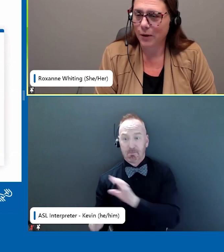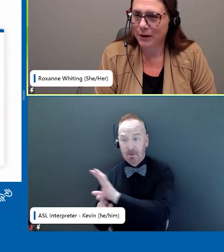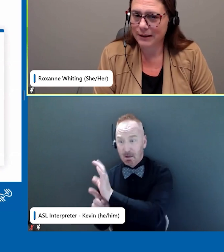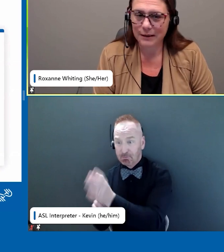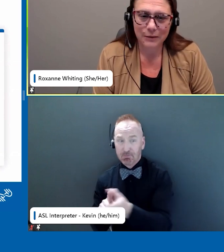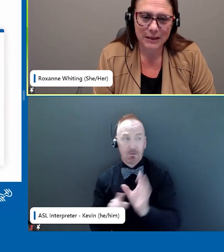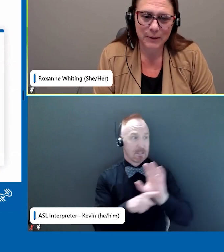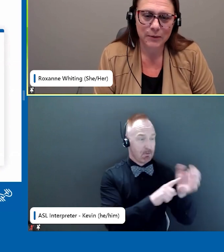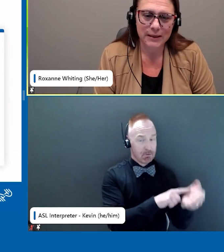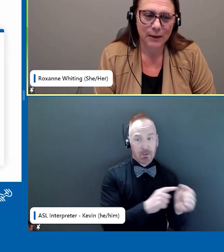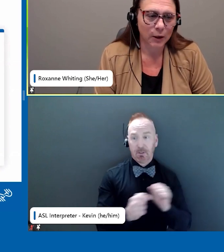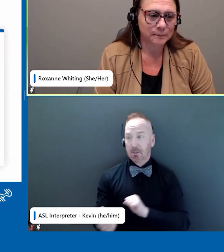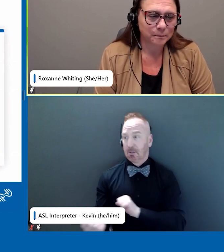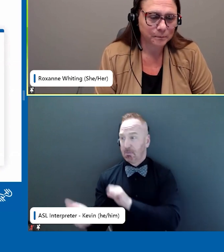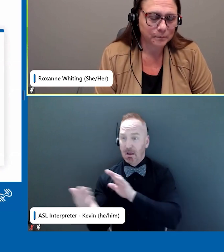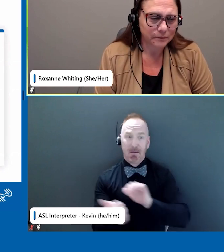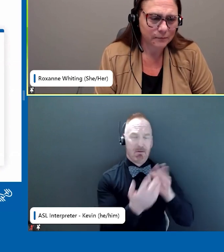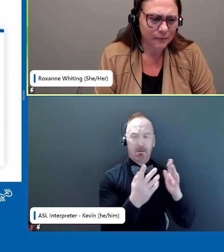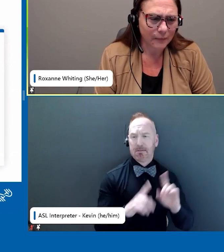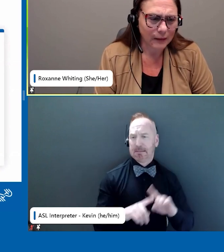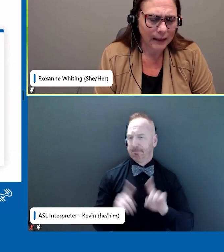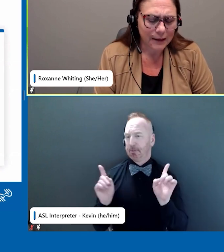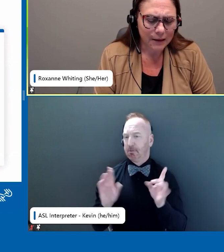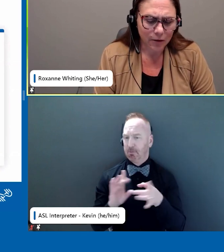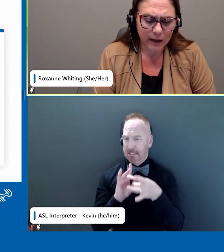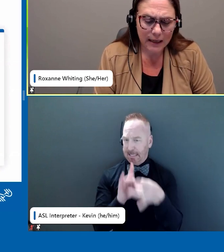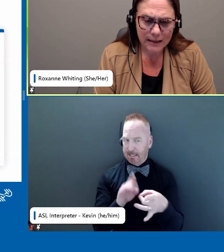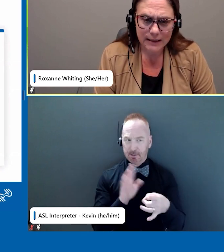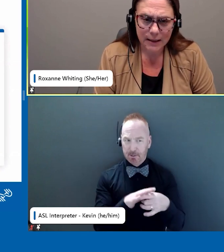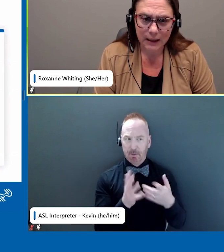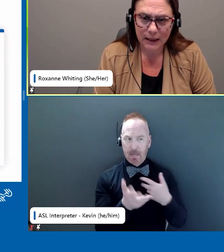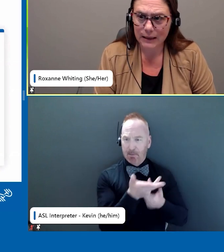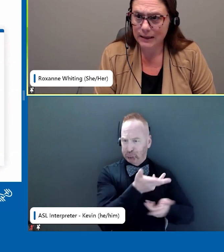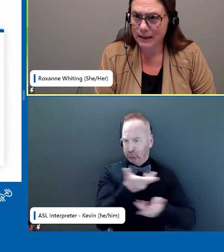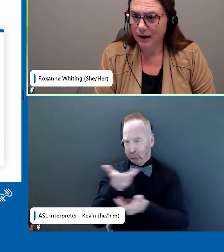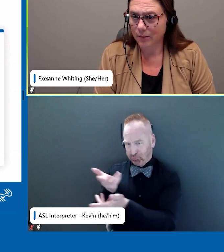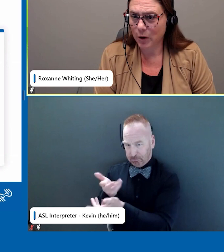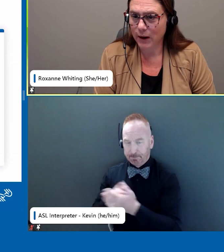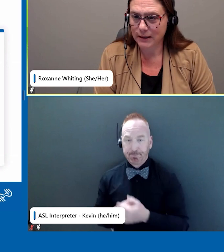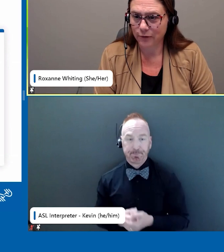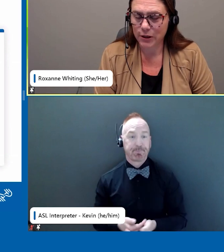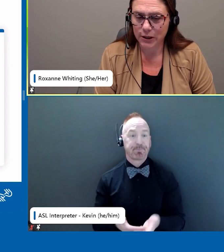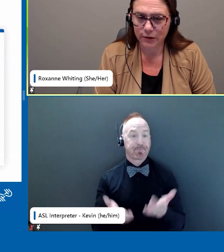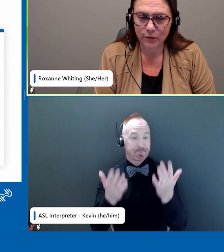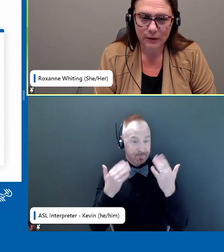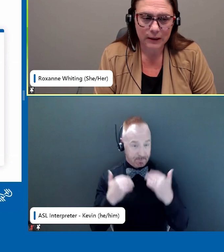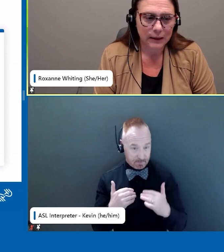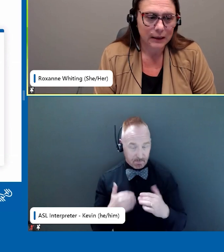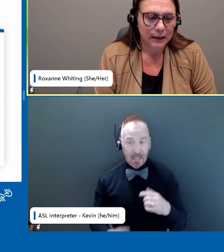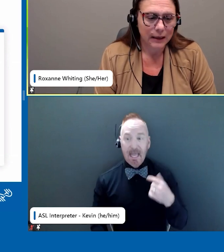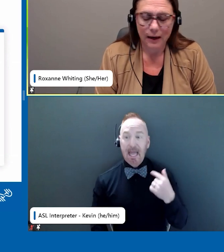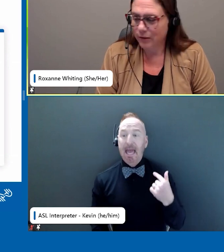when you want to speak with someone. Greetings is something that's quite different